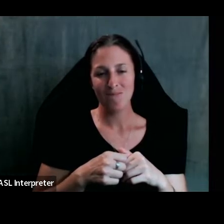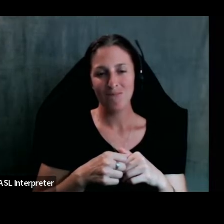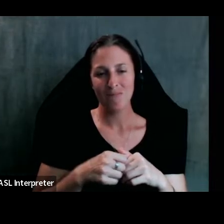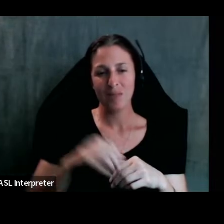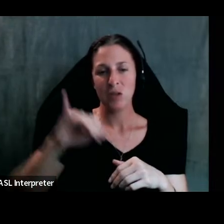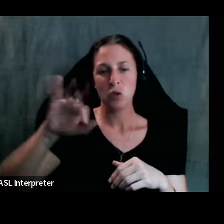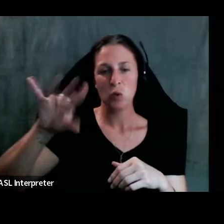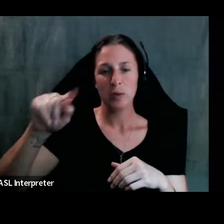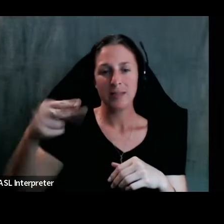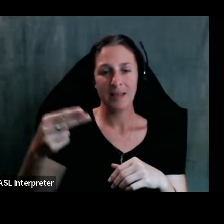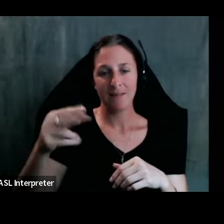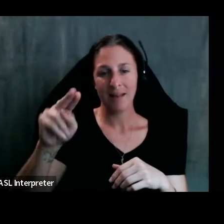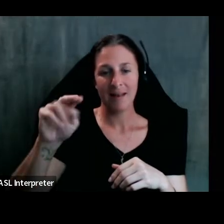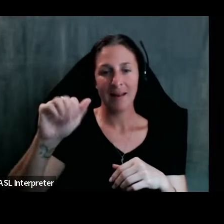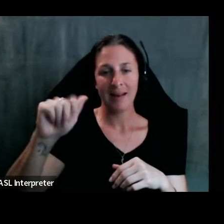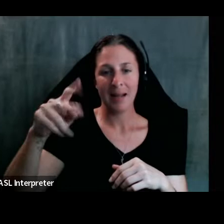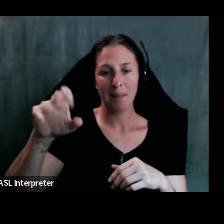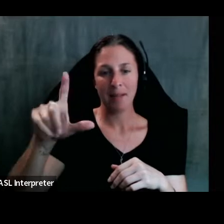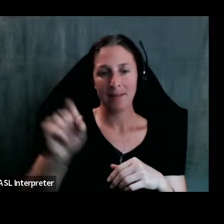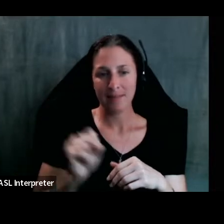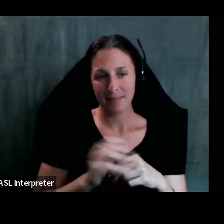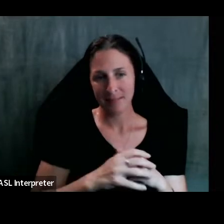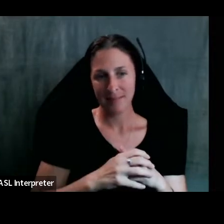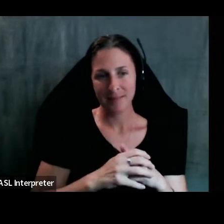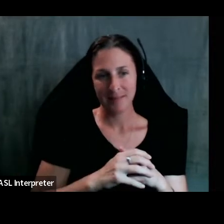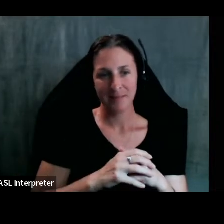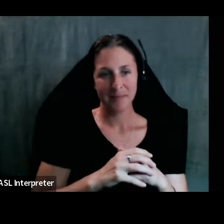Joseph Naple. Yeah.